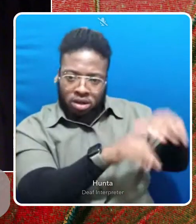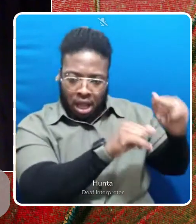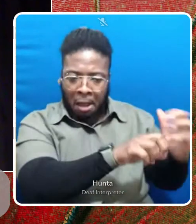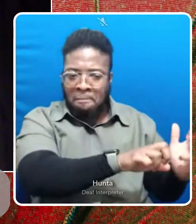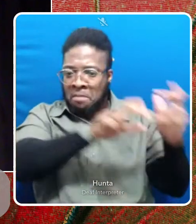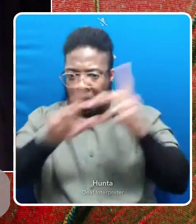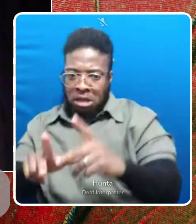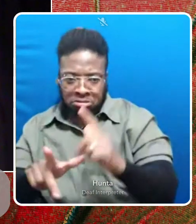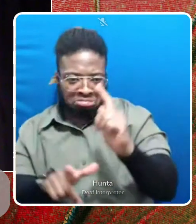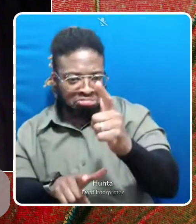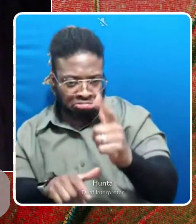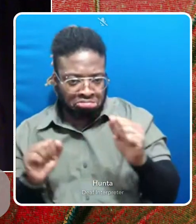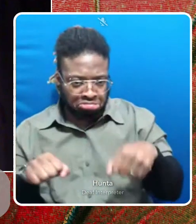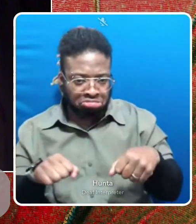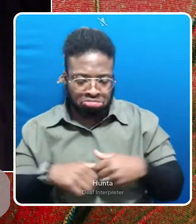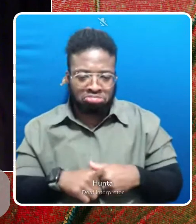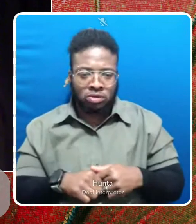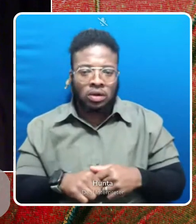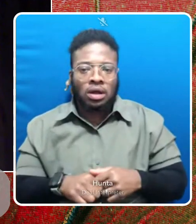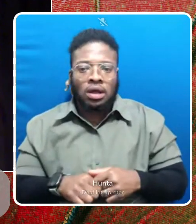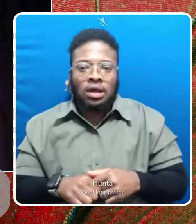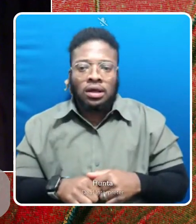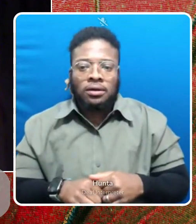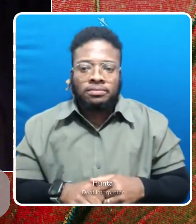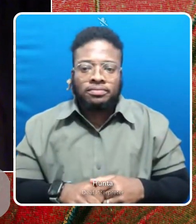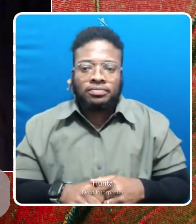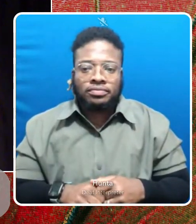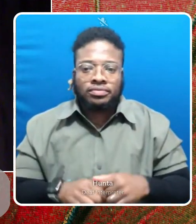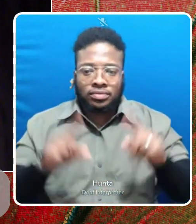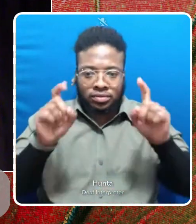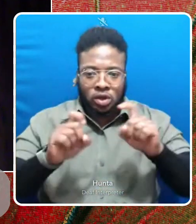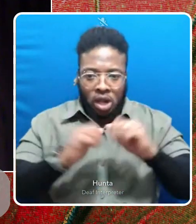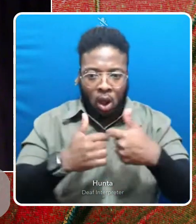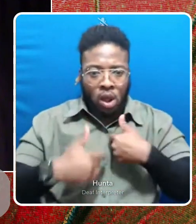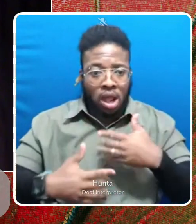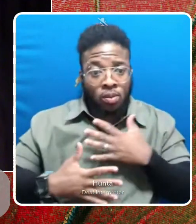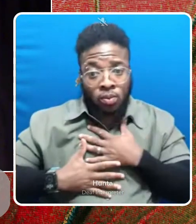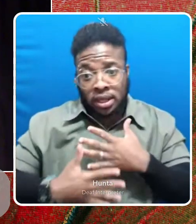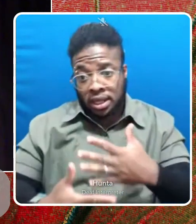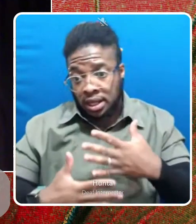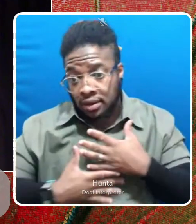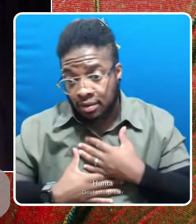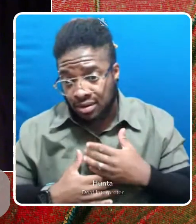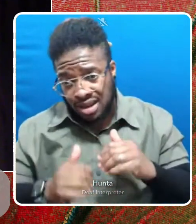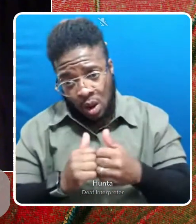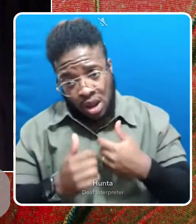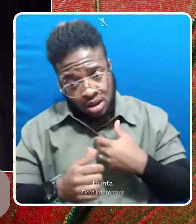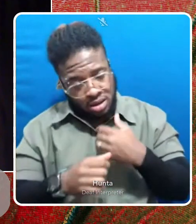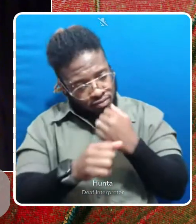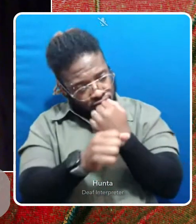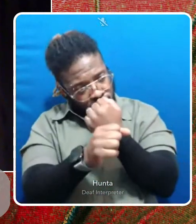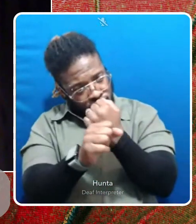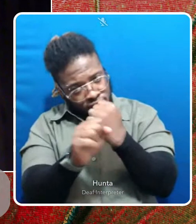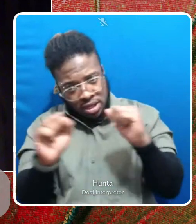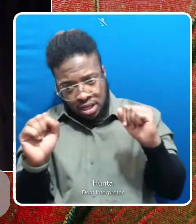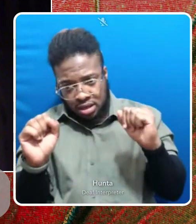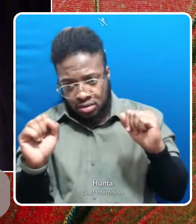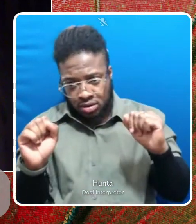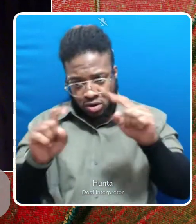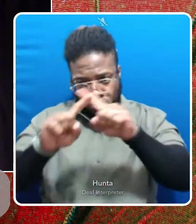This is how I breathe. This is how I get free. Screen check.